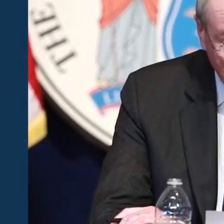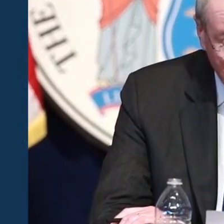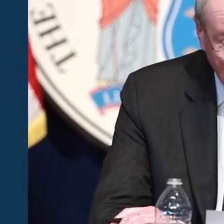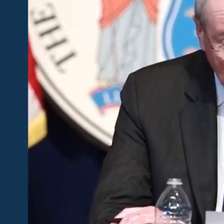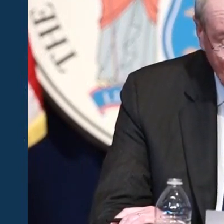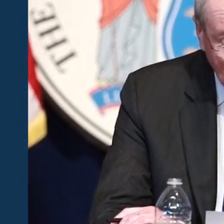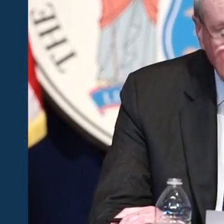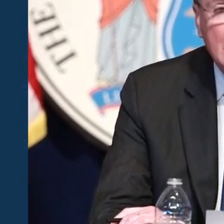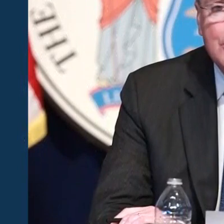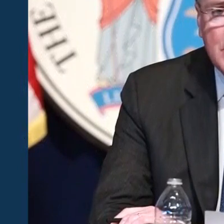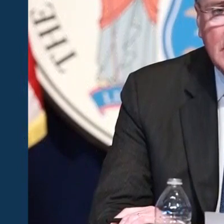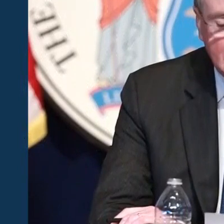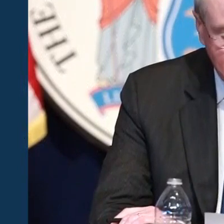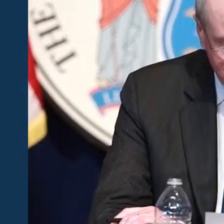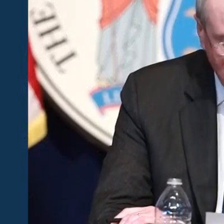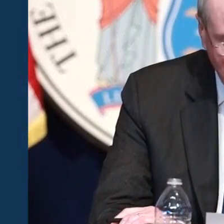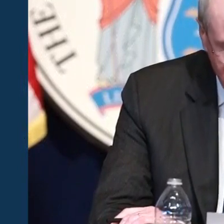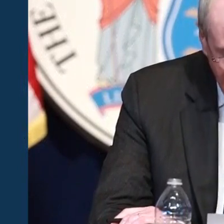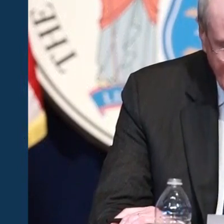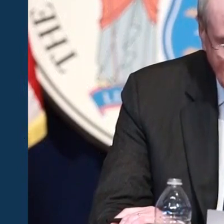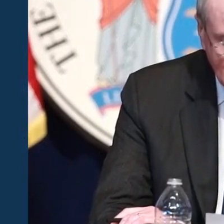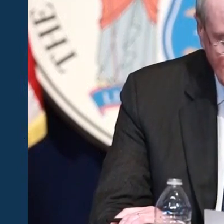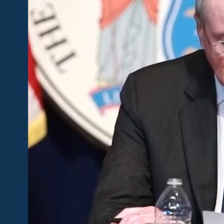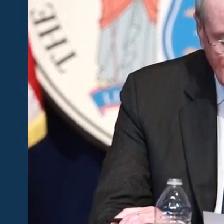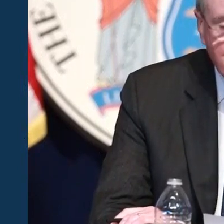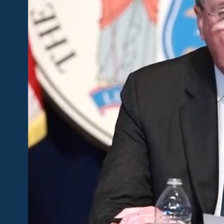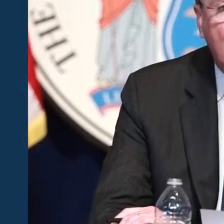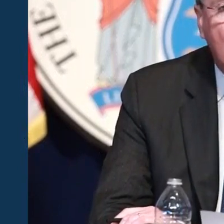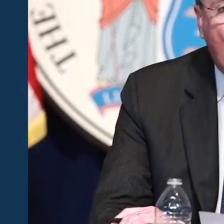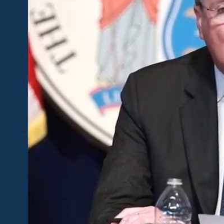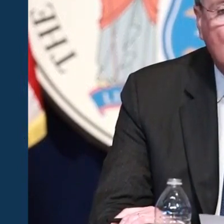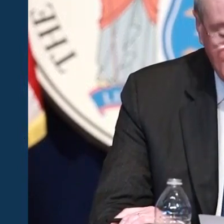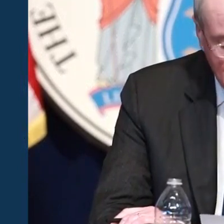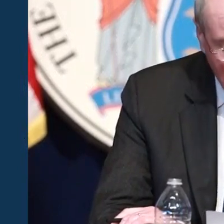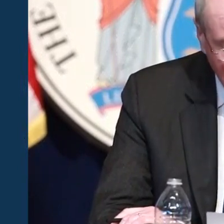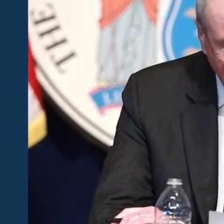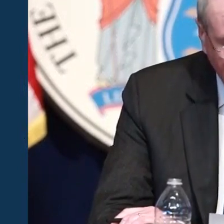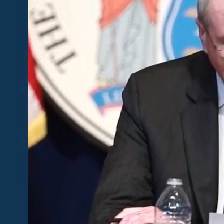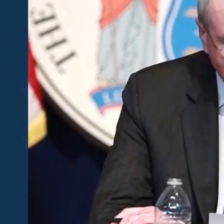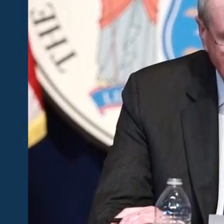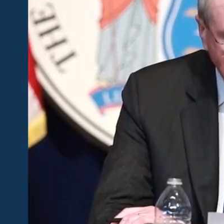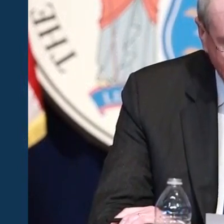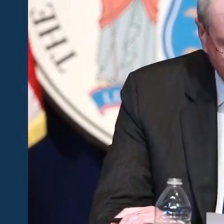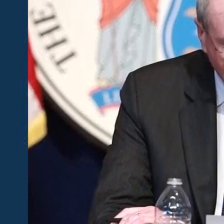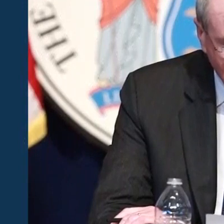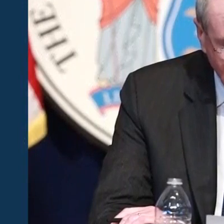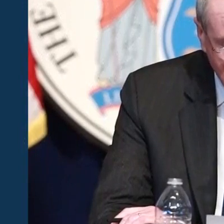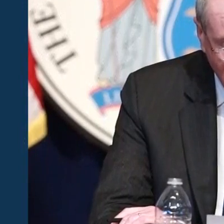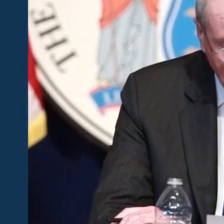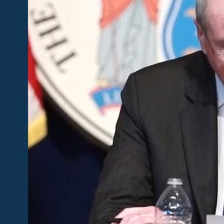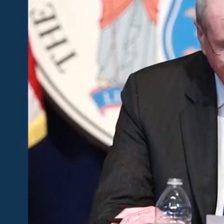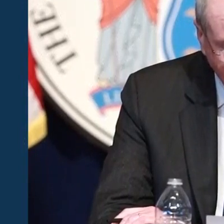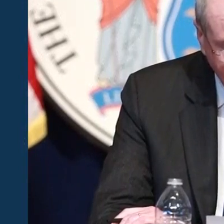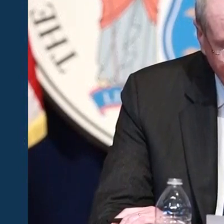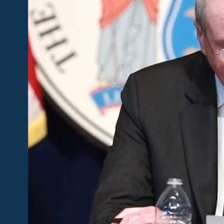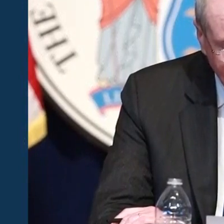distinction. He leaves behind his mother, May, and his brother, Mark, who I had the honor of speaking with earlier as